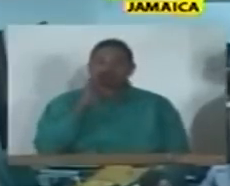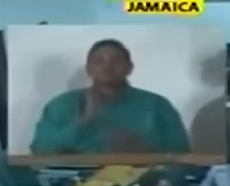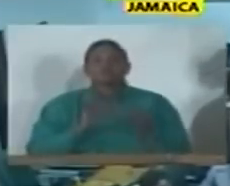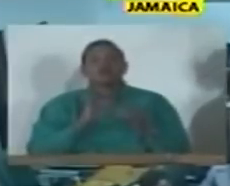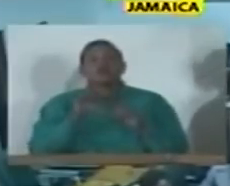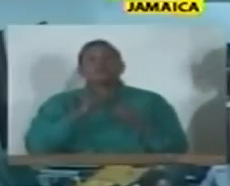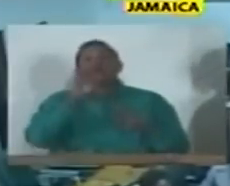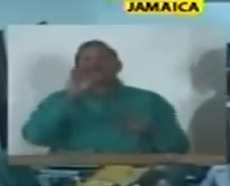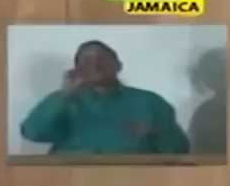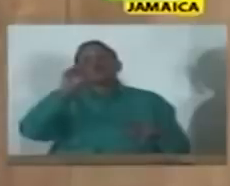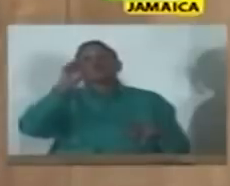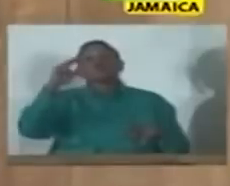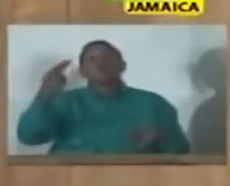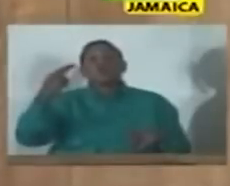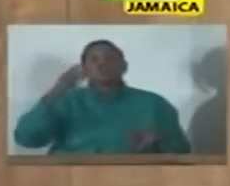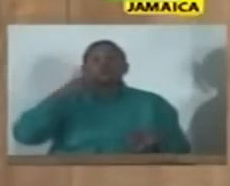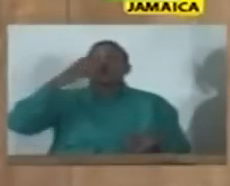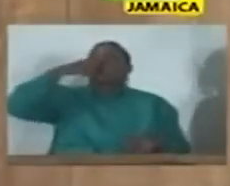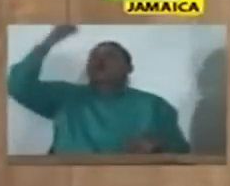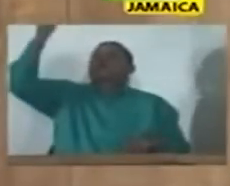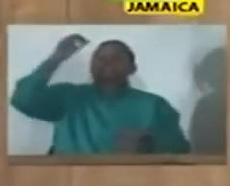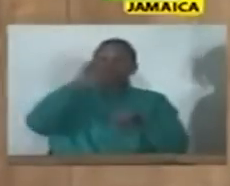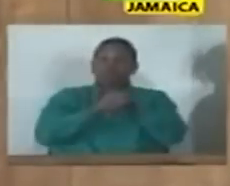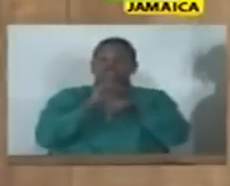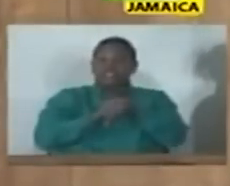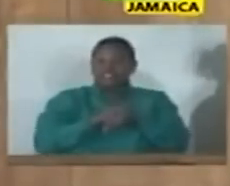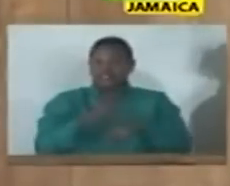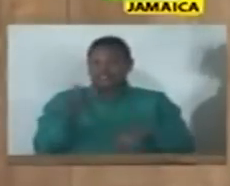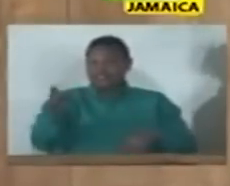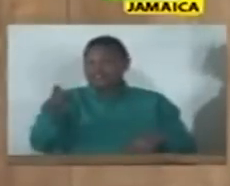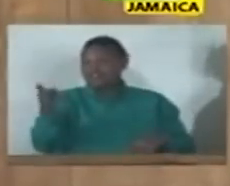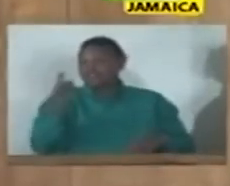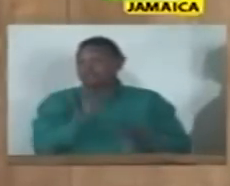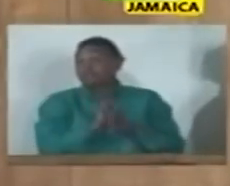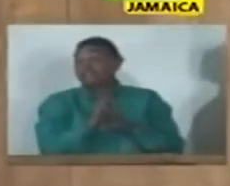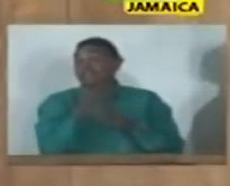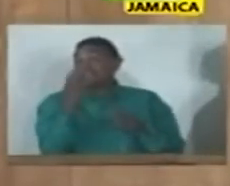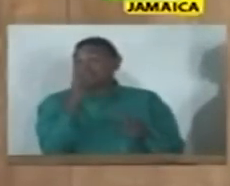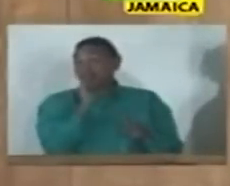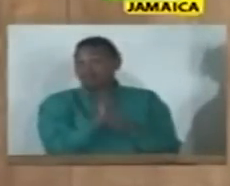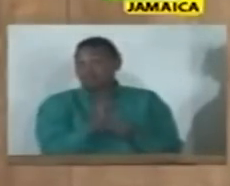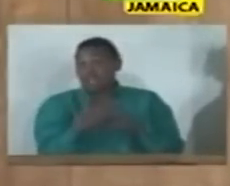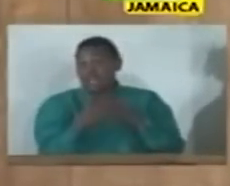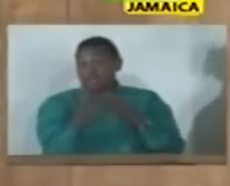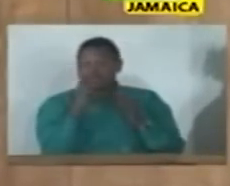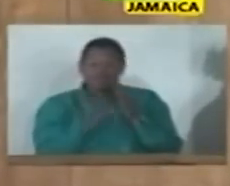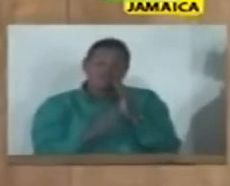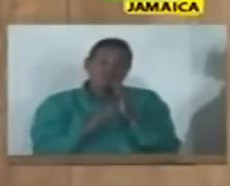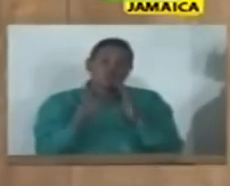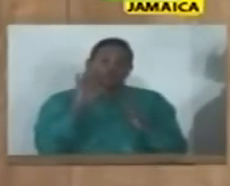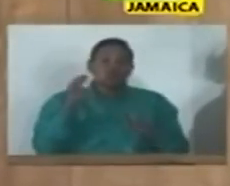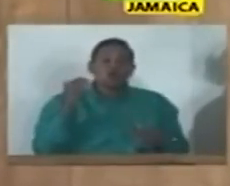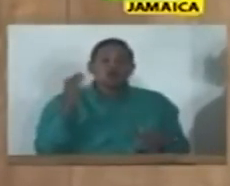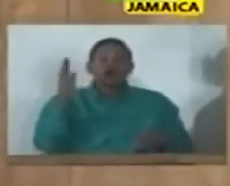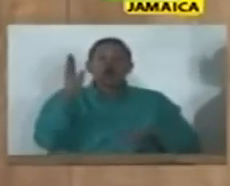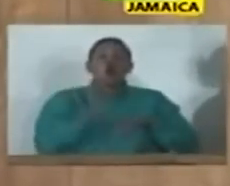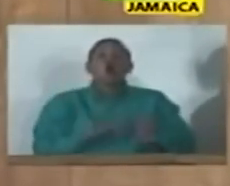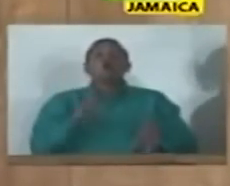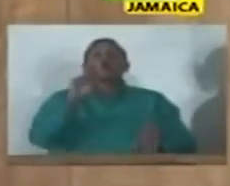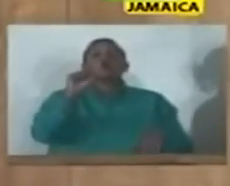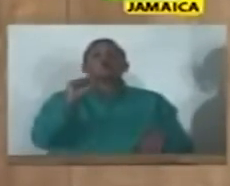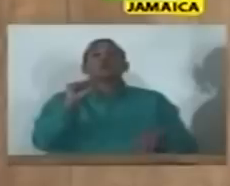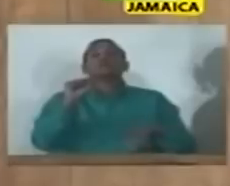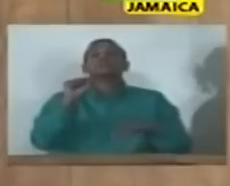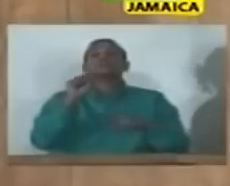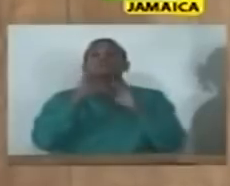British. Is the minister giving us an assurance that after our investigation, she'll be calling in the U.S. diplomats to